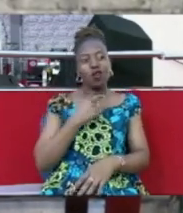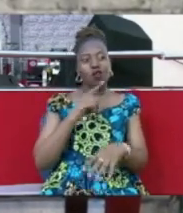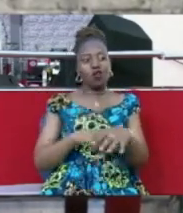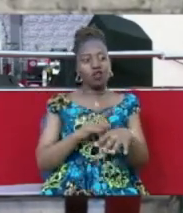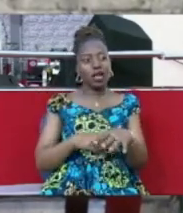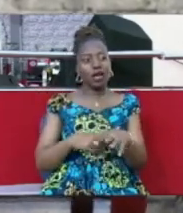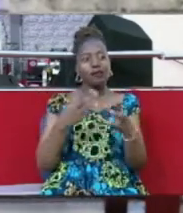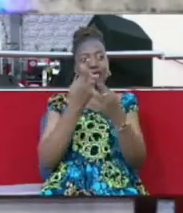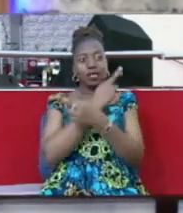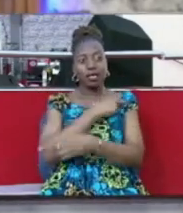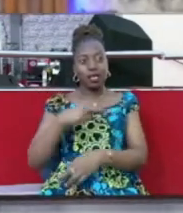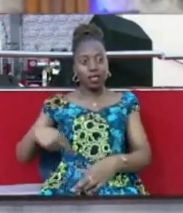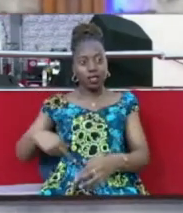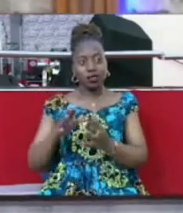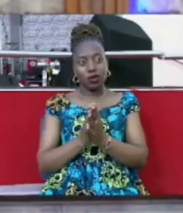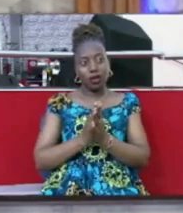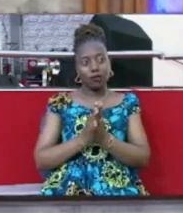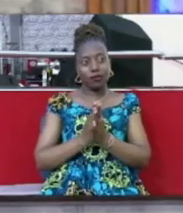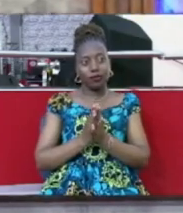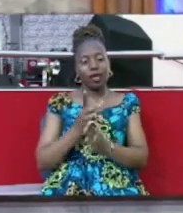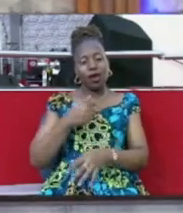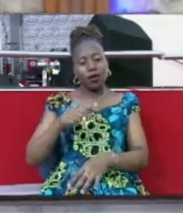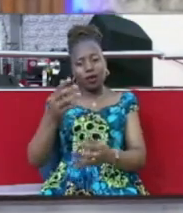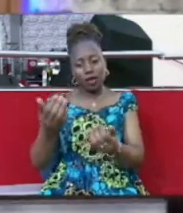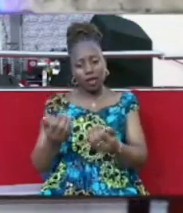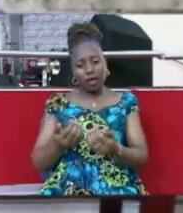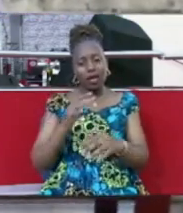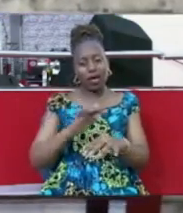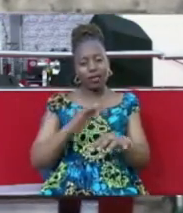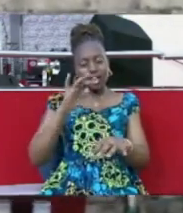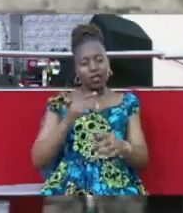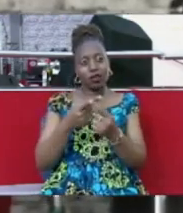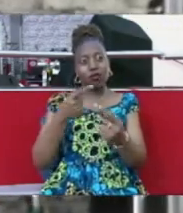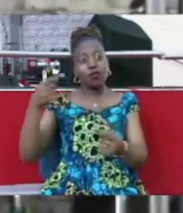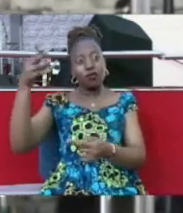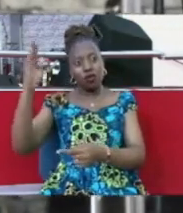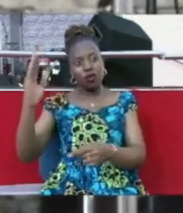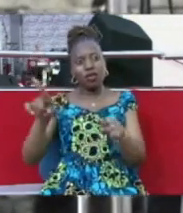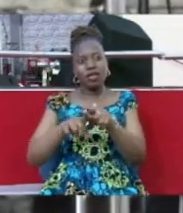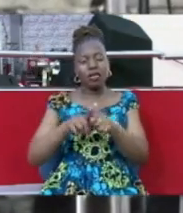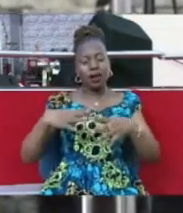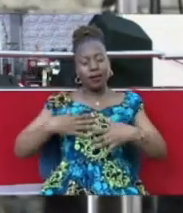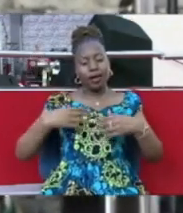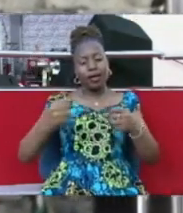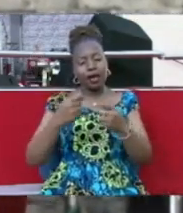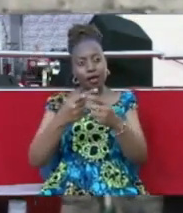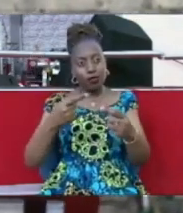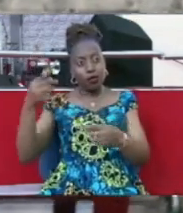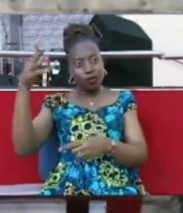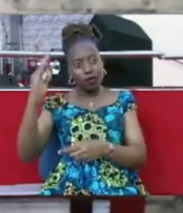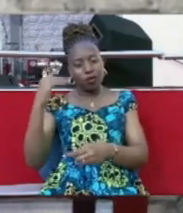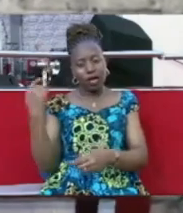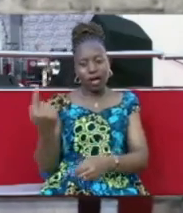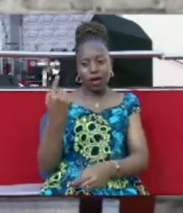You need a touch from him. Tunahitaji uguso wake. You need a healing from him. Unahitaji uponyaji wake. He can only be